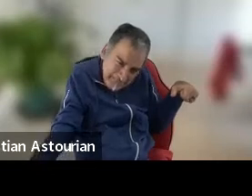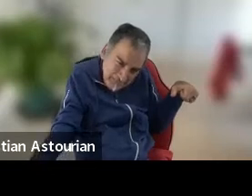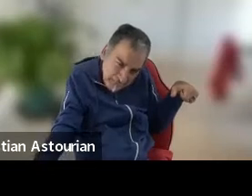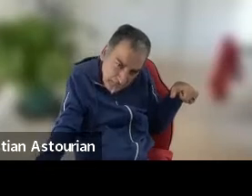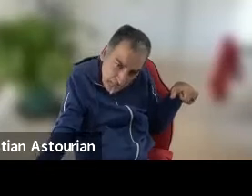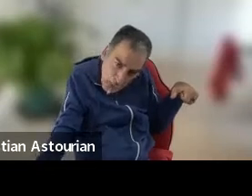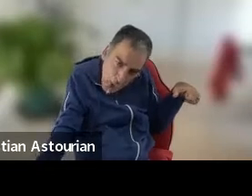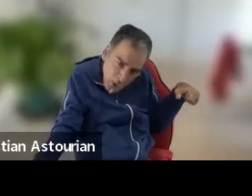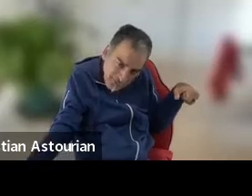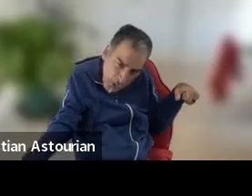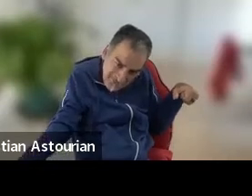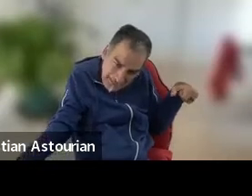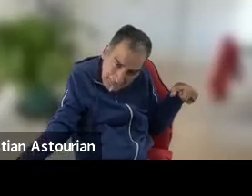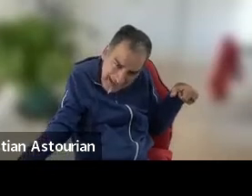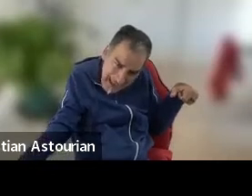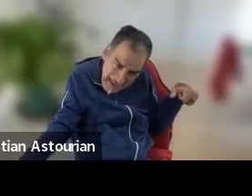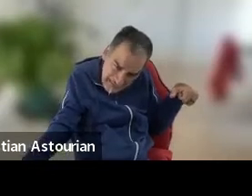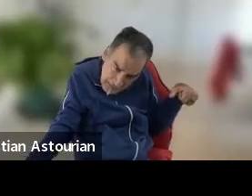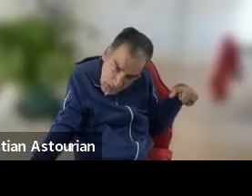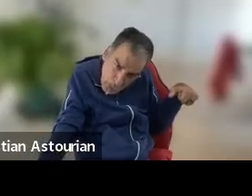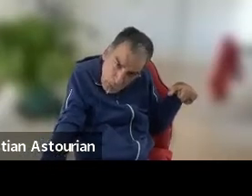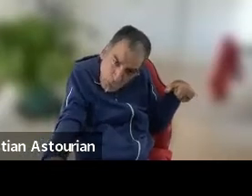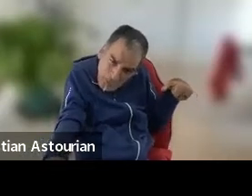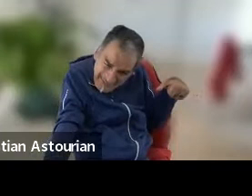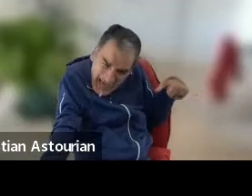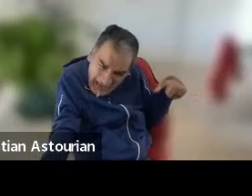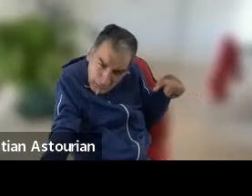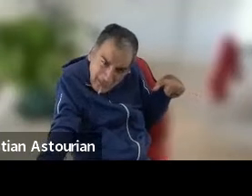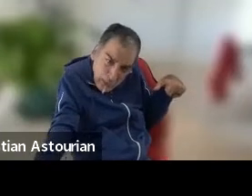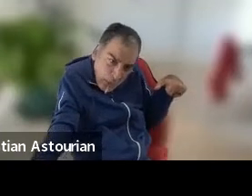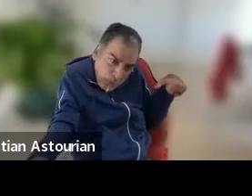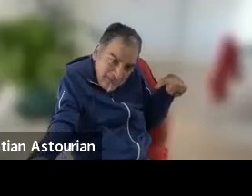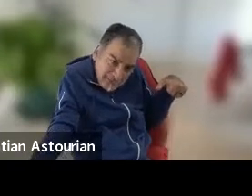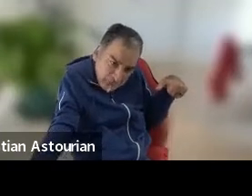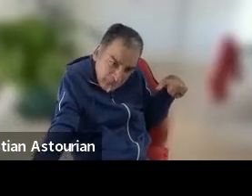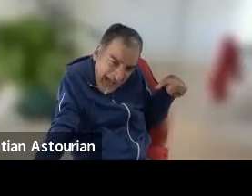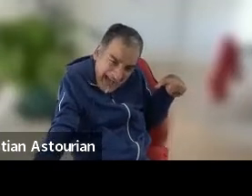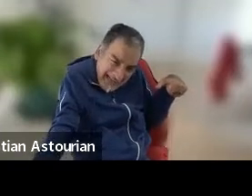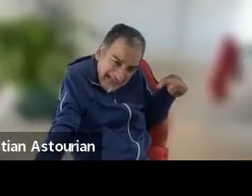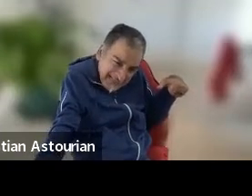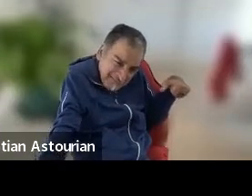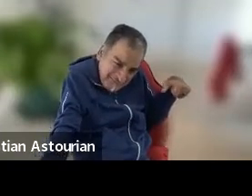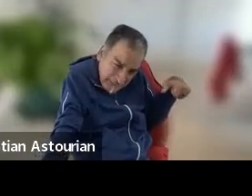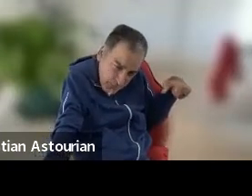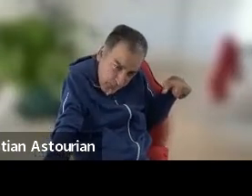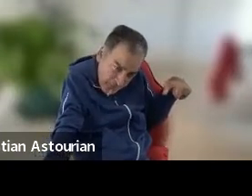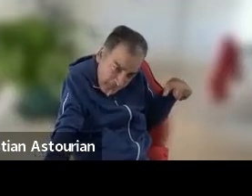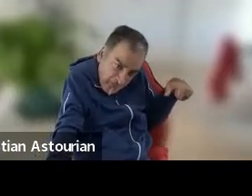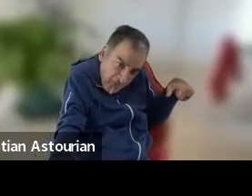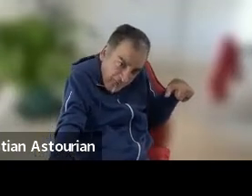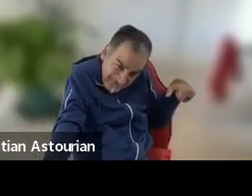PPE on their plan without going through a